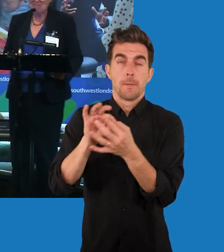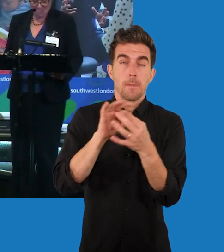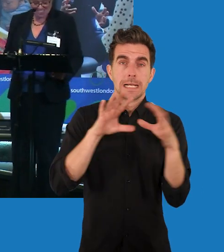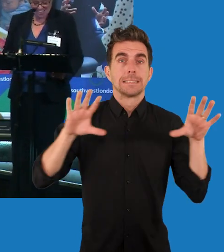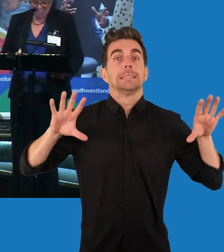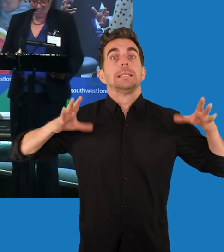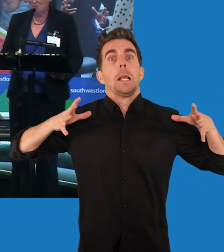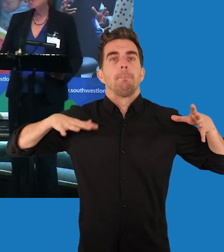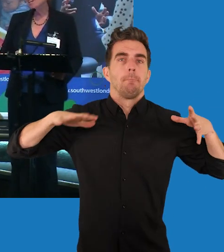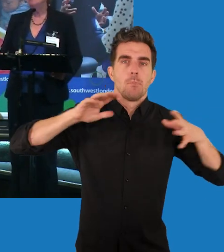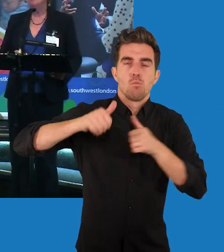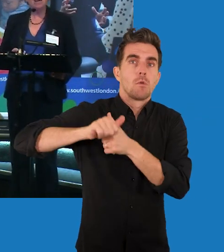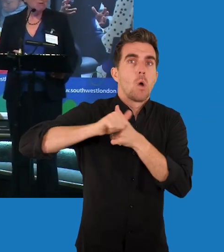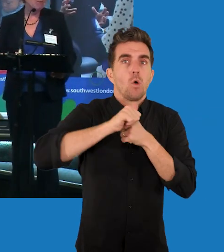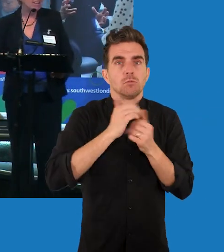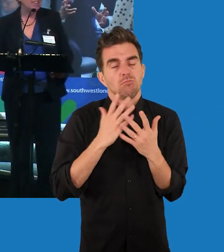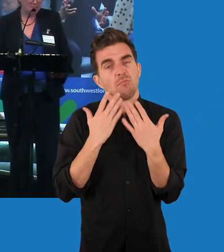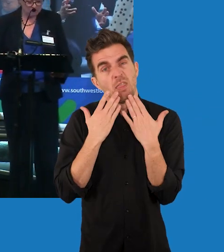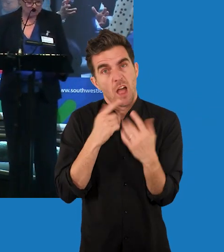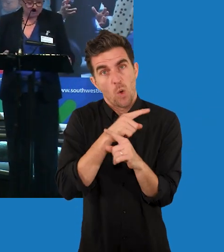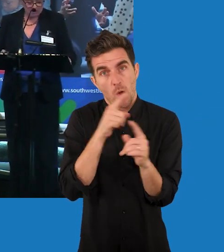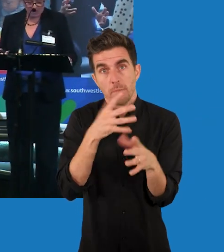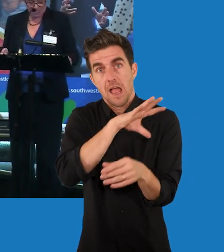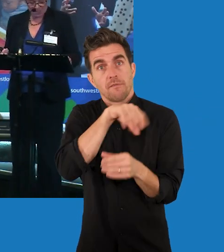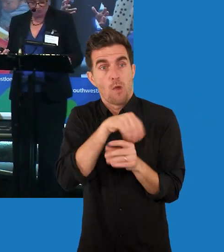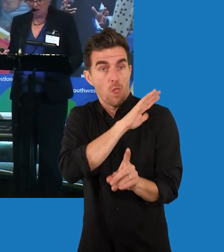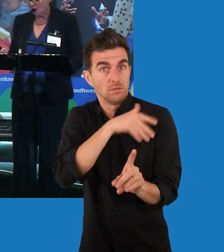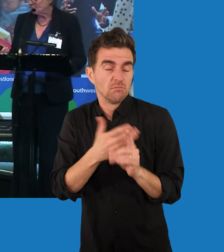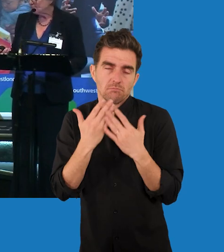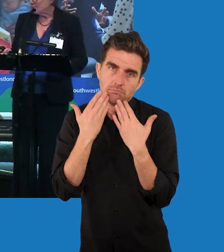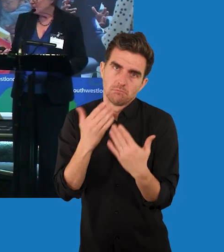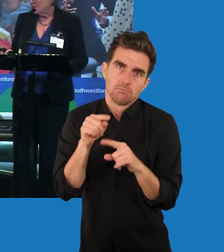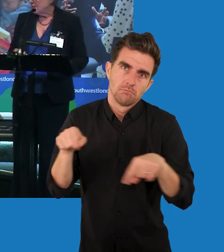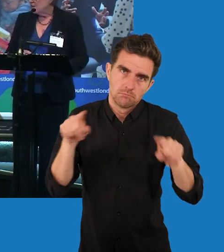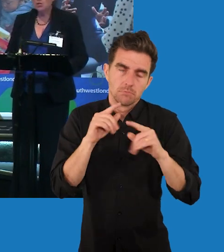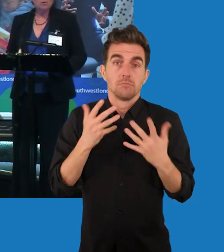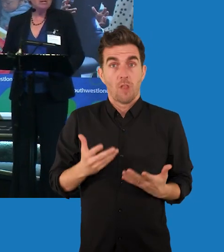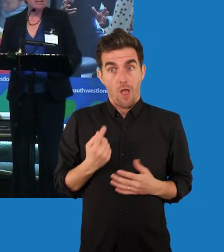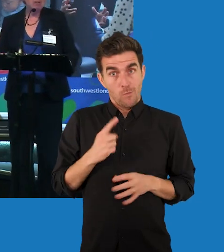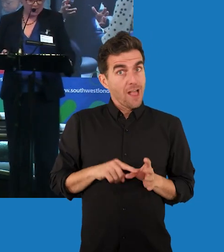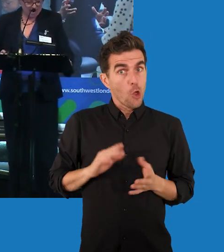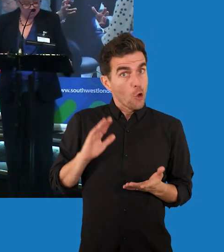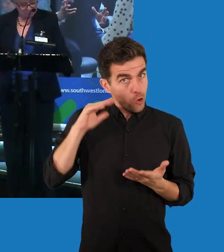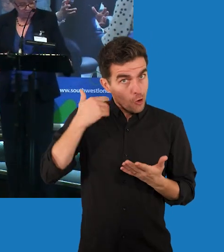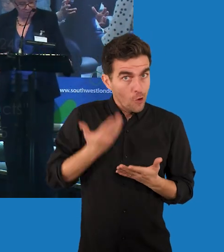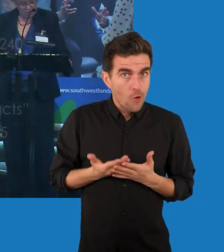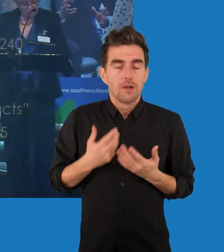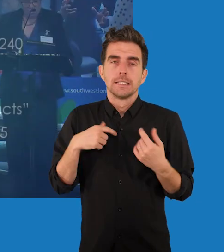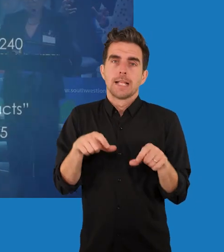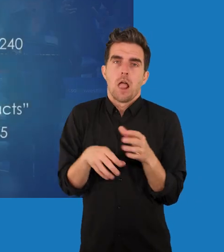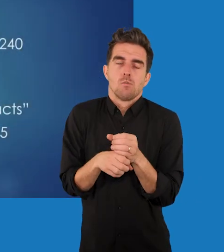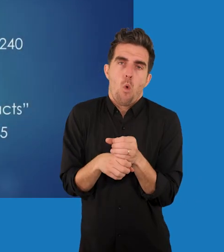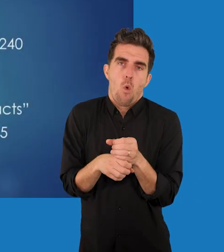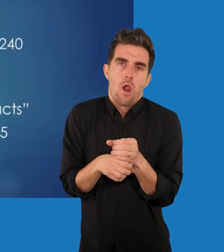and support, and we want to thank you, everyone, who's been involved with us so far. So we're a year on now.